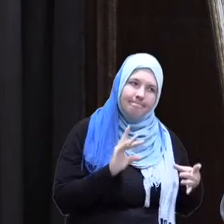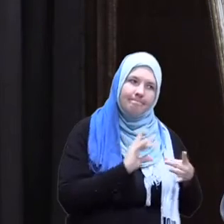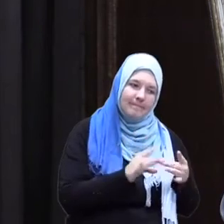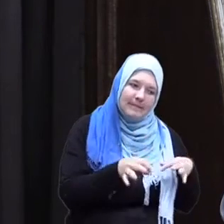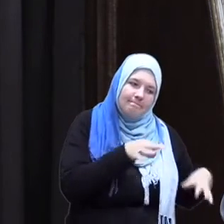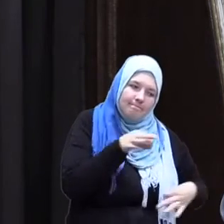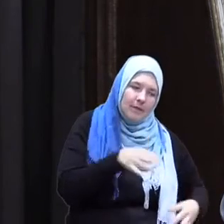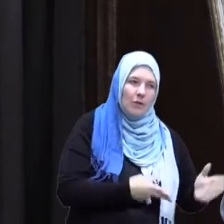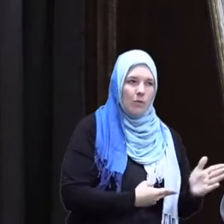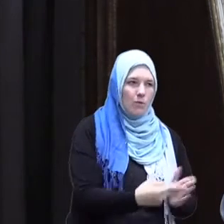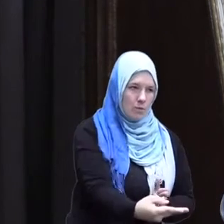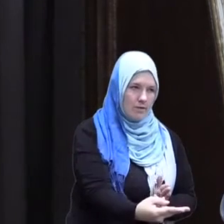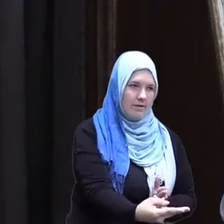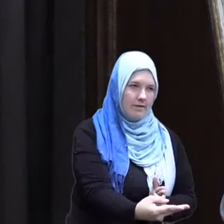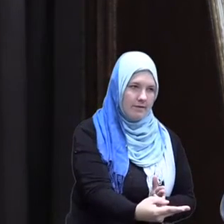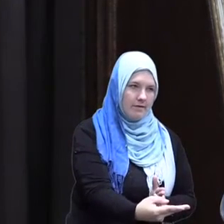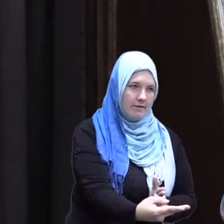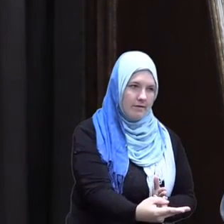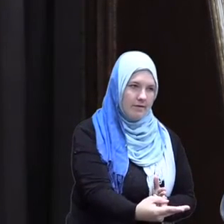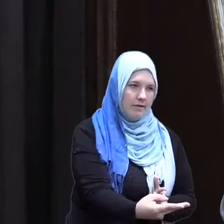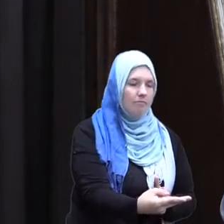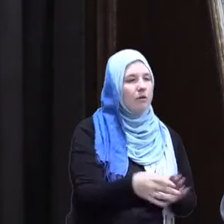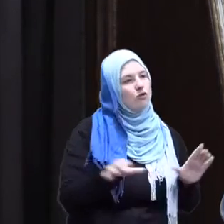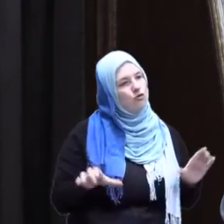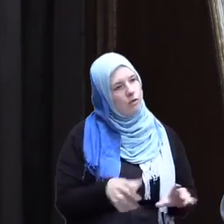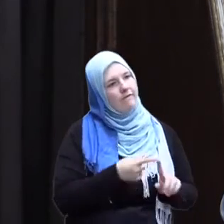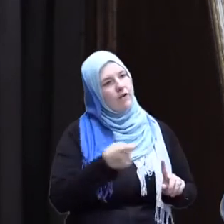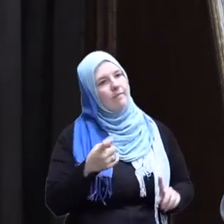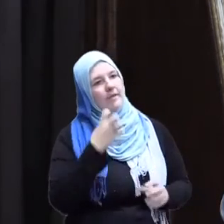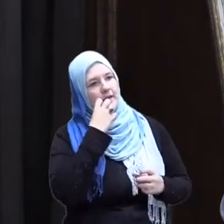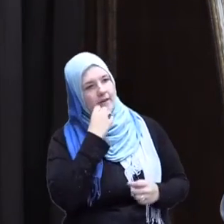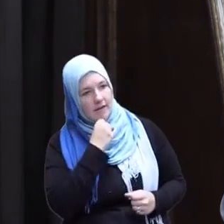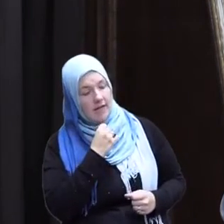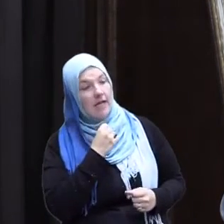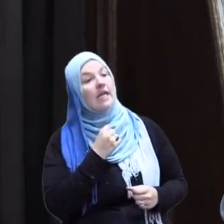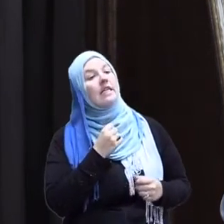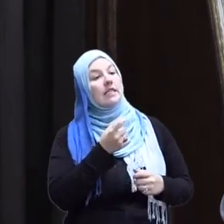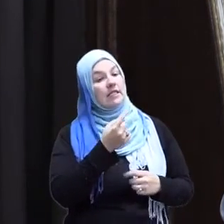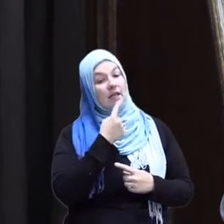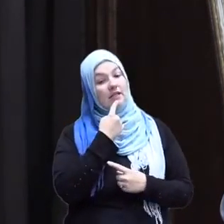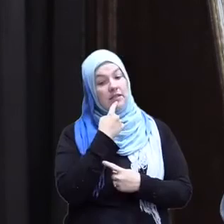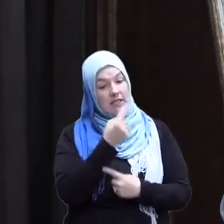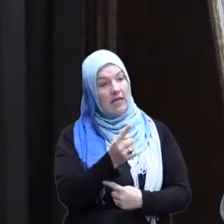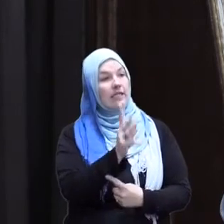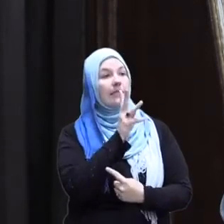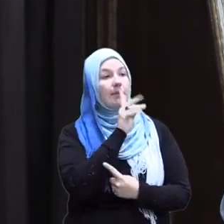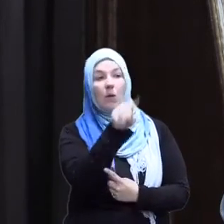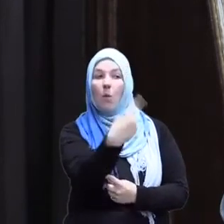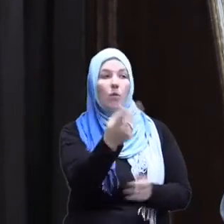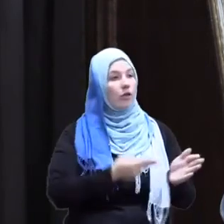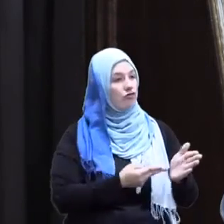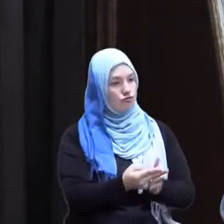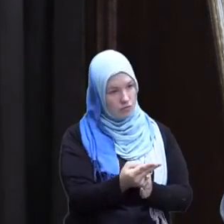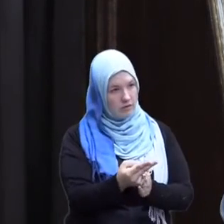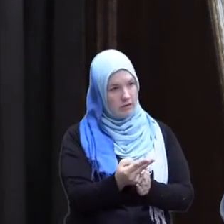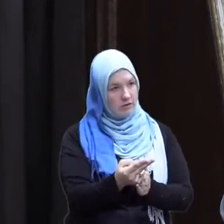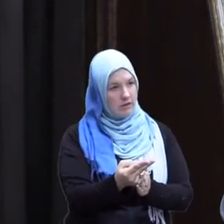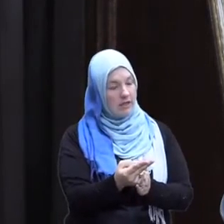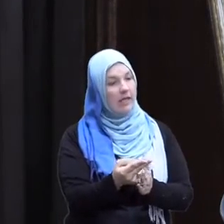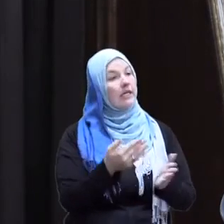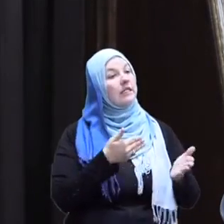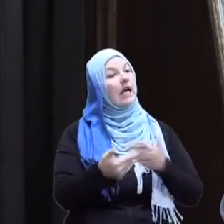as believers, say the truth and stand with justice, no matter if it were